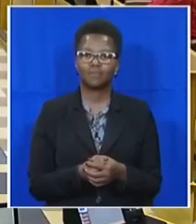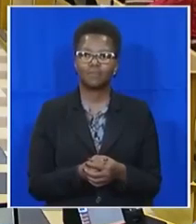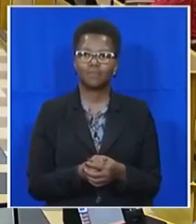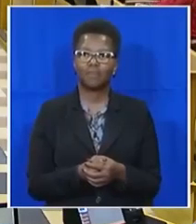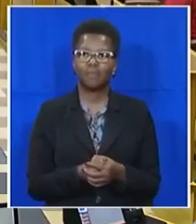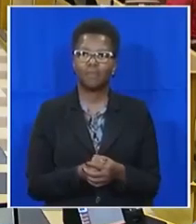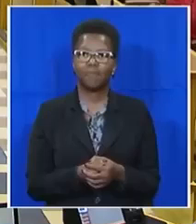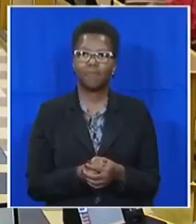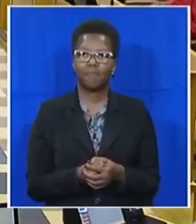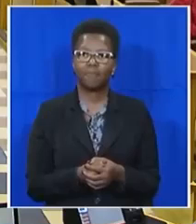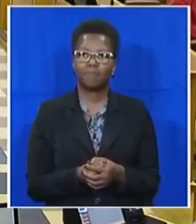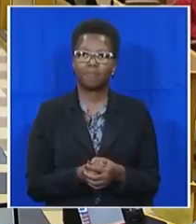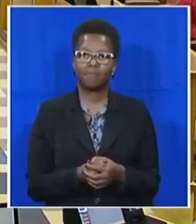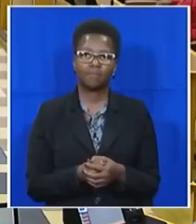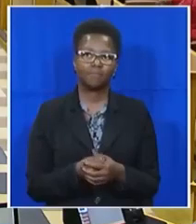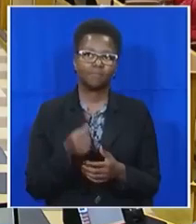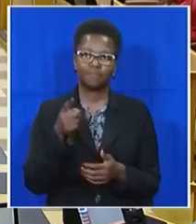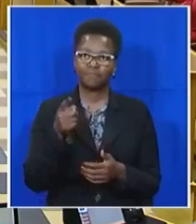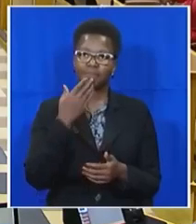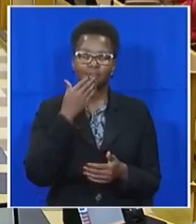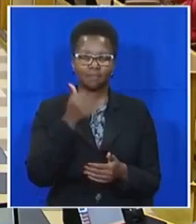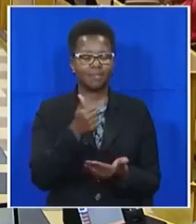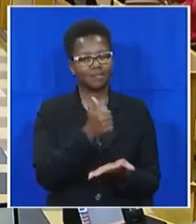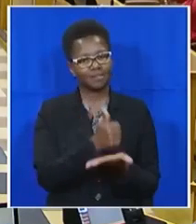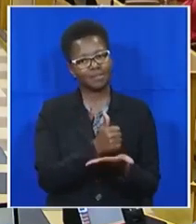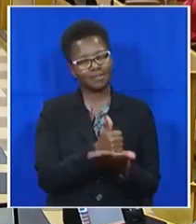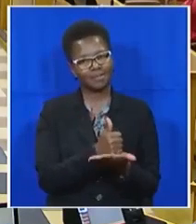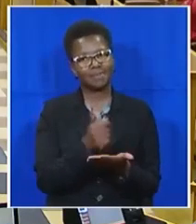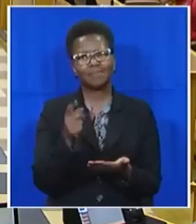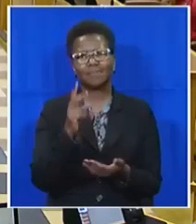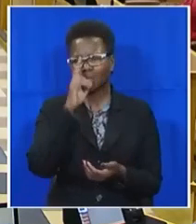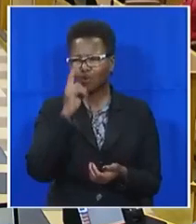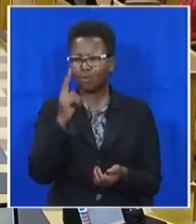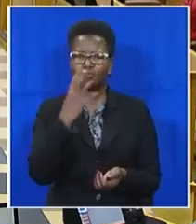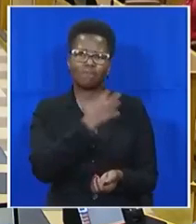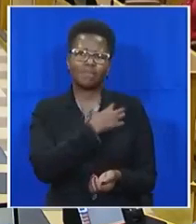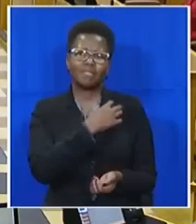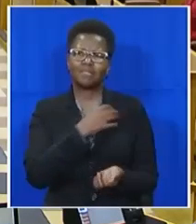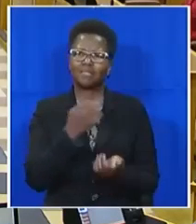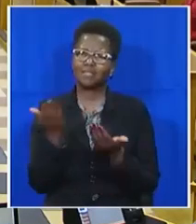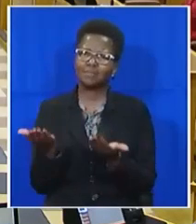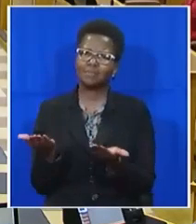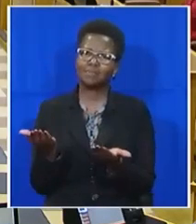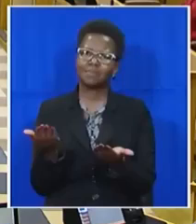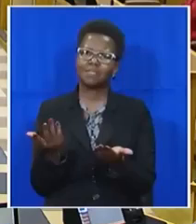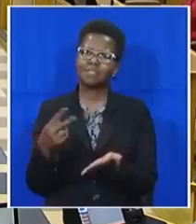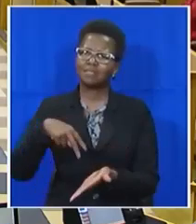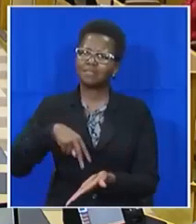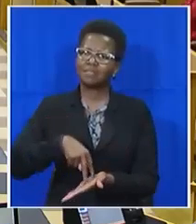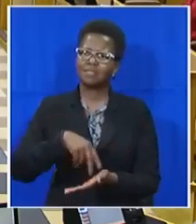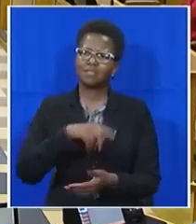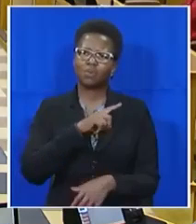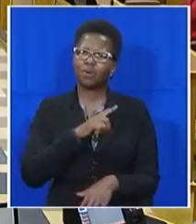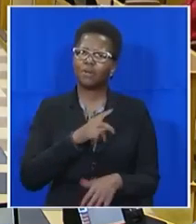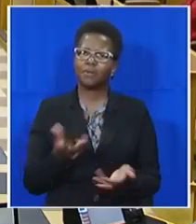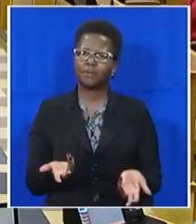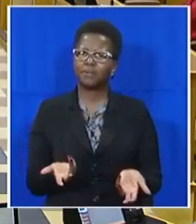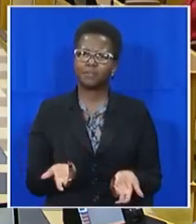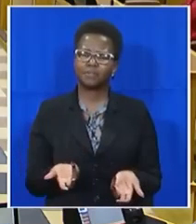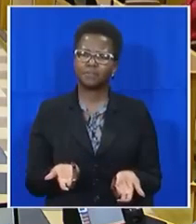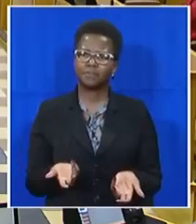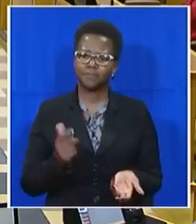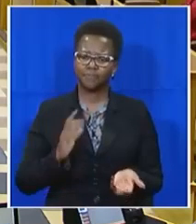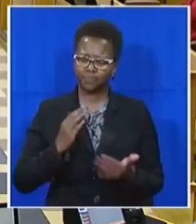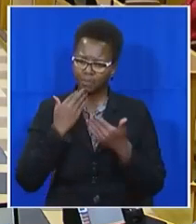no. Please take your seat for a moment. Yes, Honorable Minister. What the hell is this? Thank